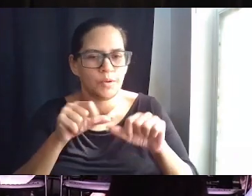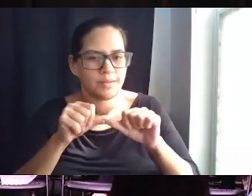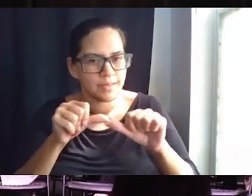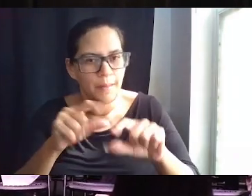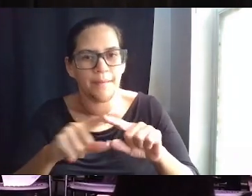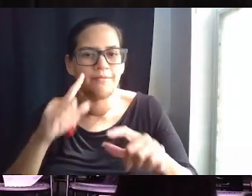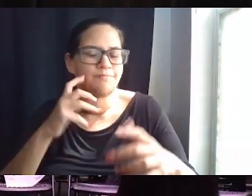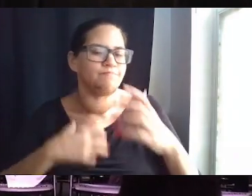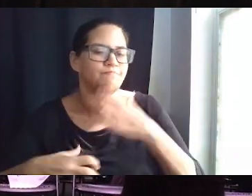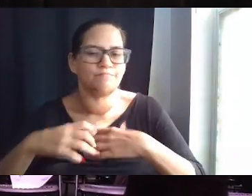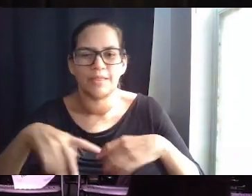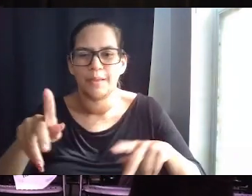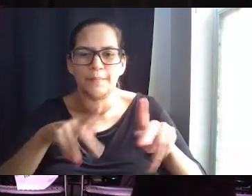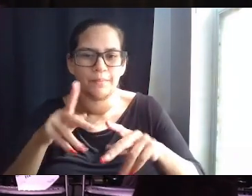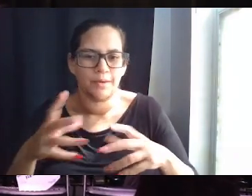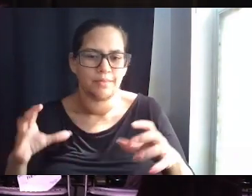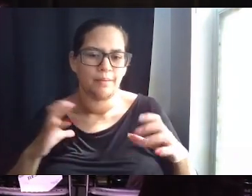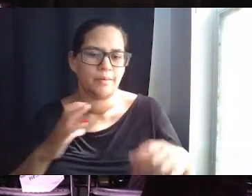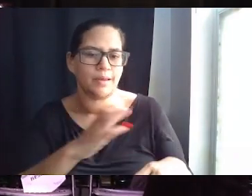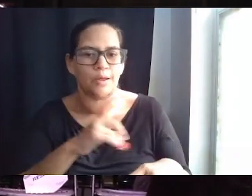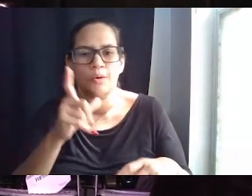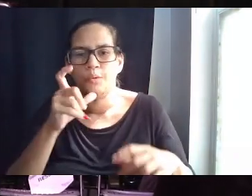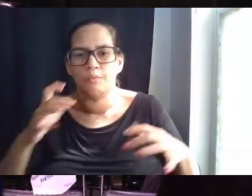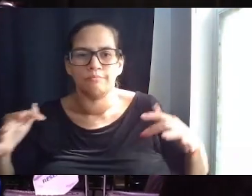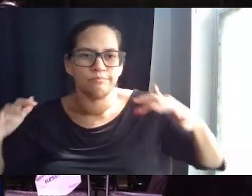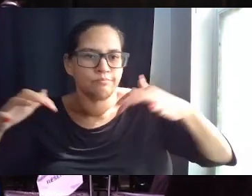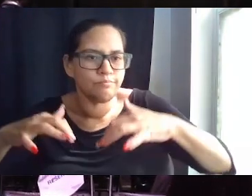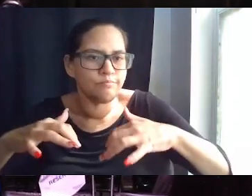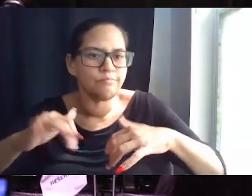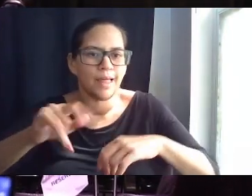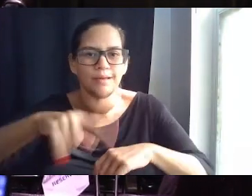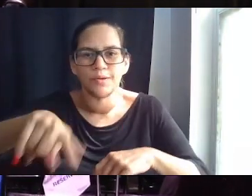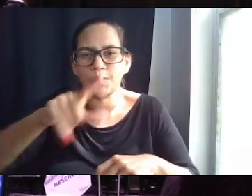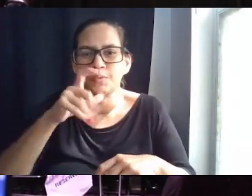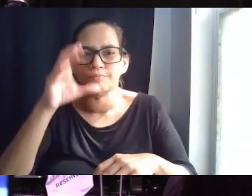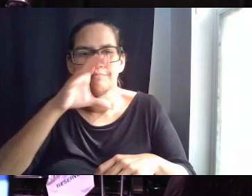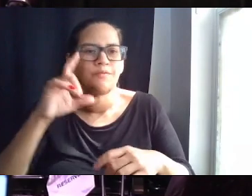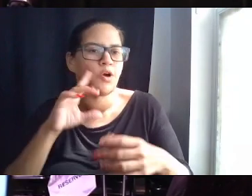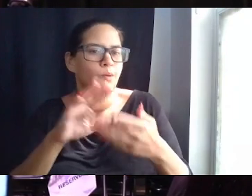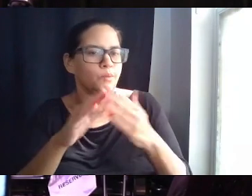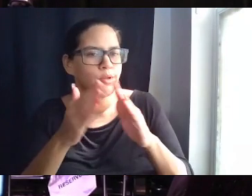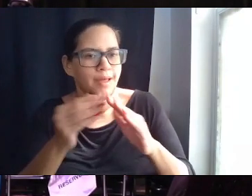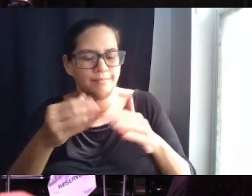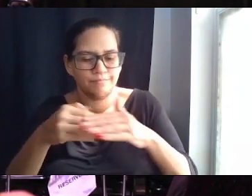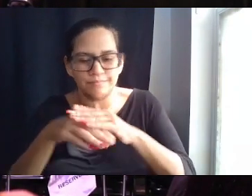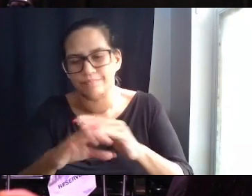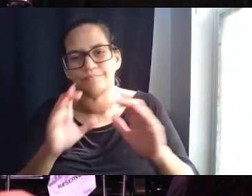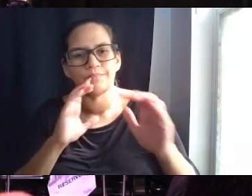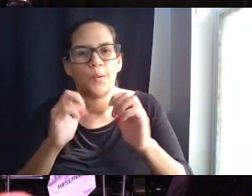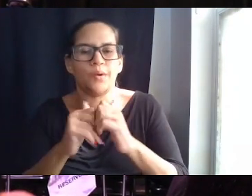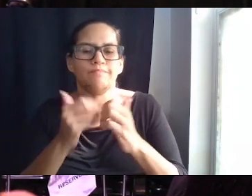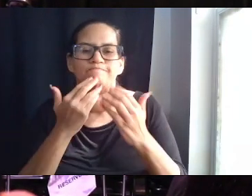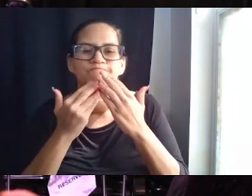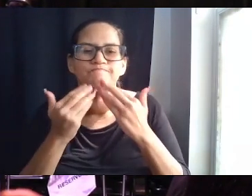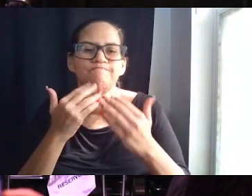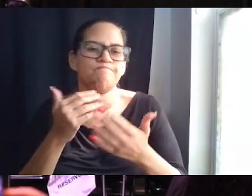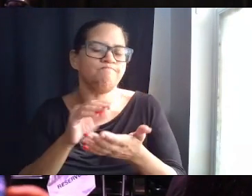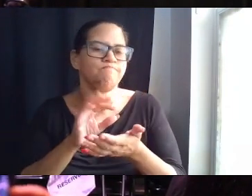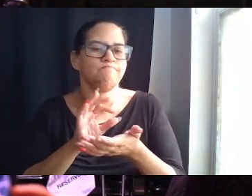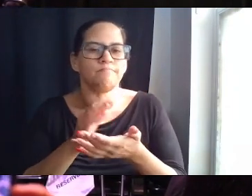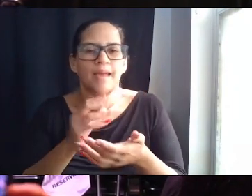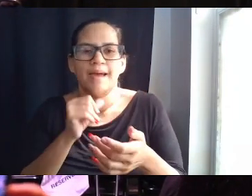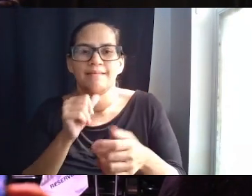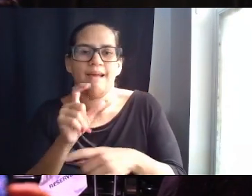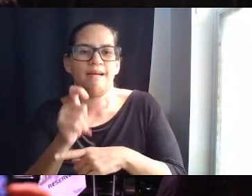like you who gather, who seek community, and who enter into conversations with generosity and who ask not, what will those people over there